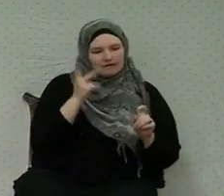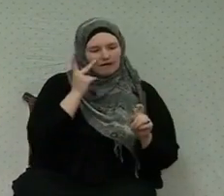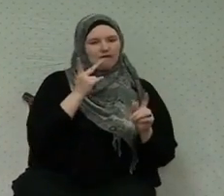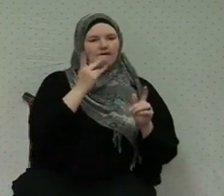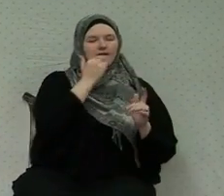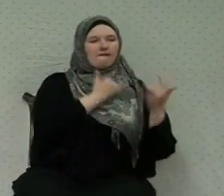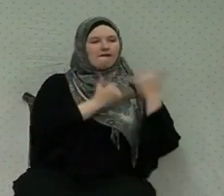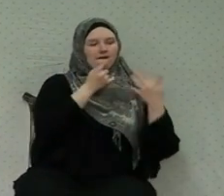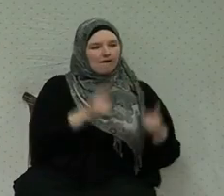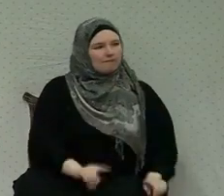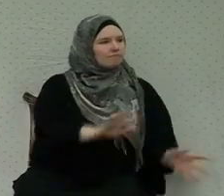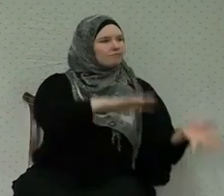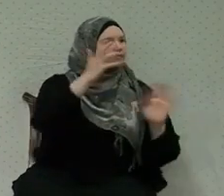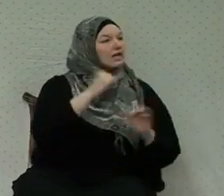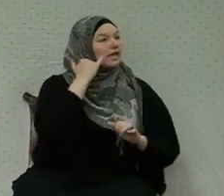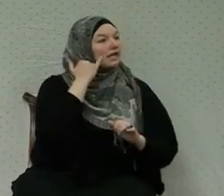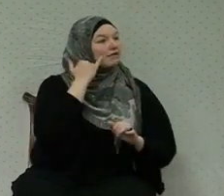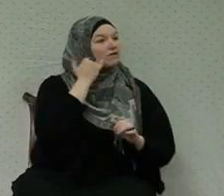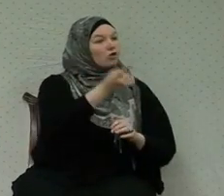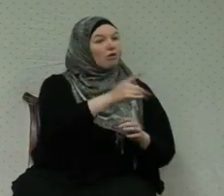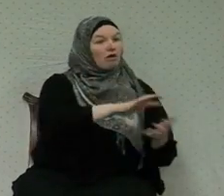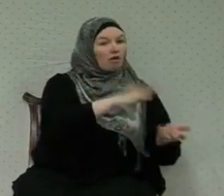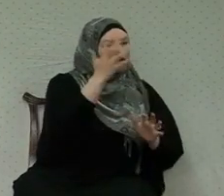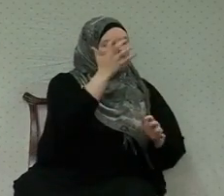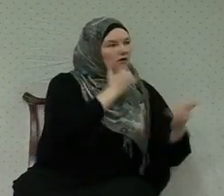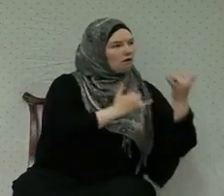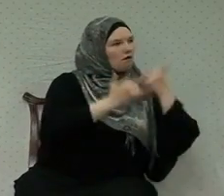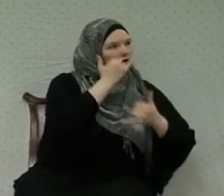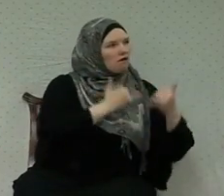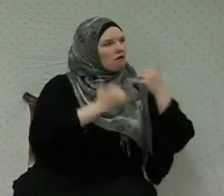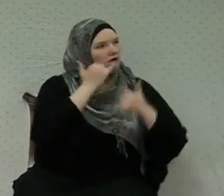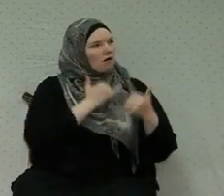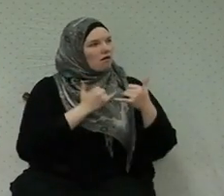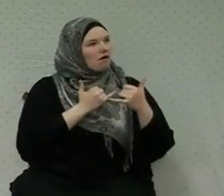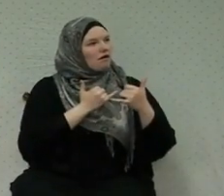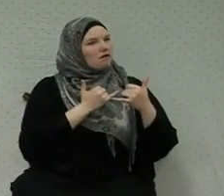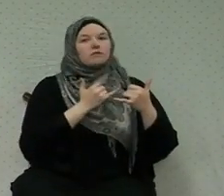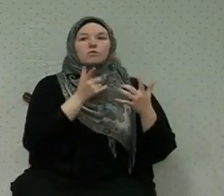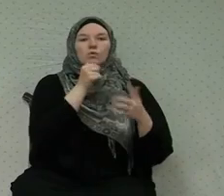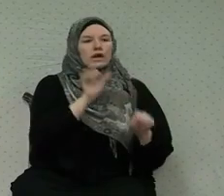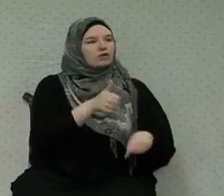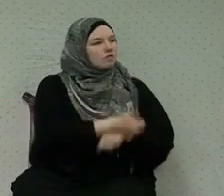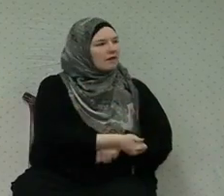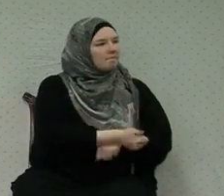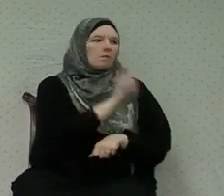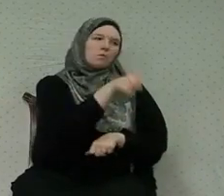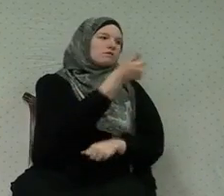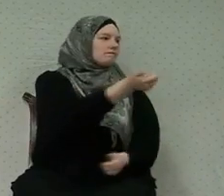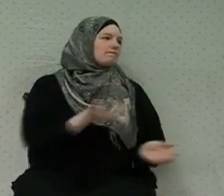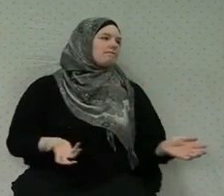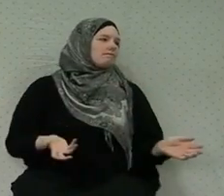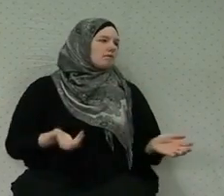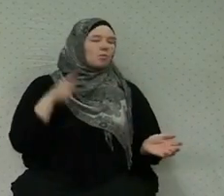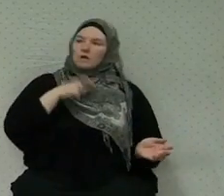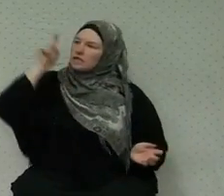do more error than successful trials, let us not blame anyone but ourselves. We need